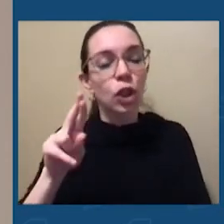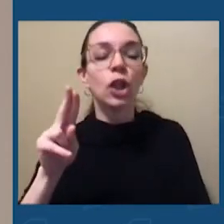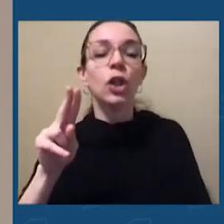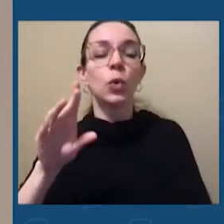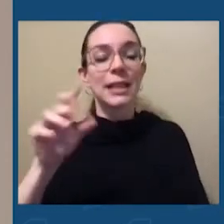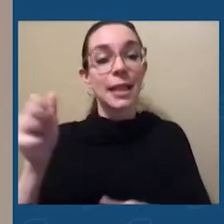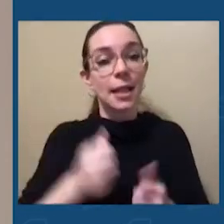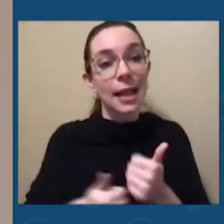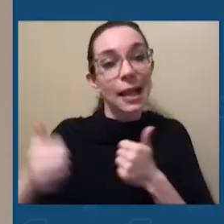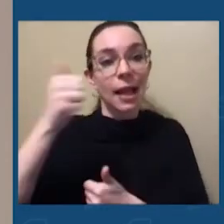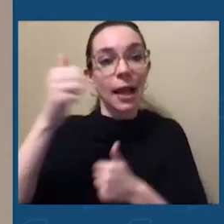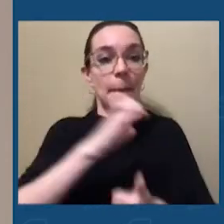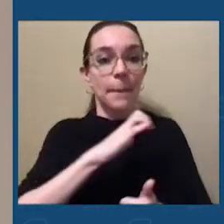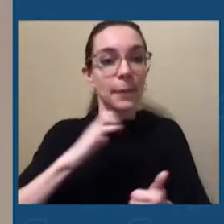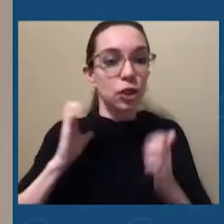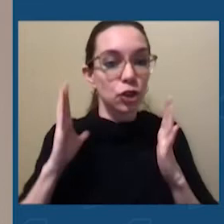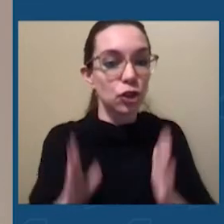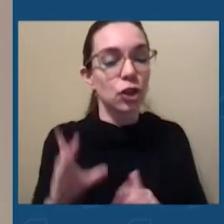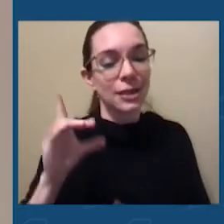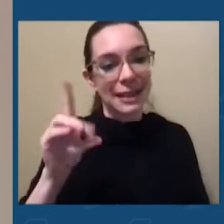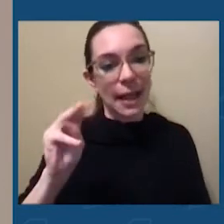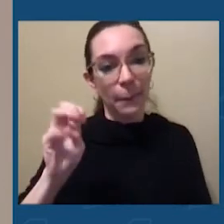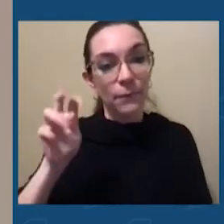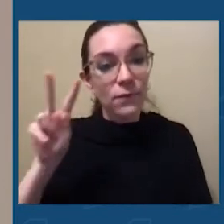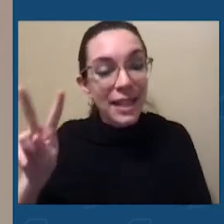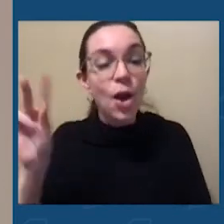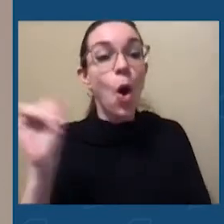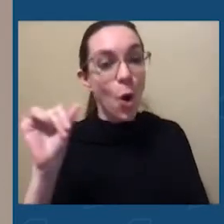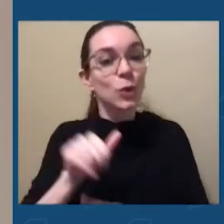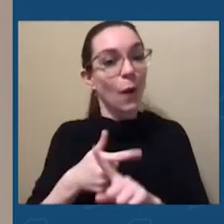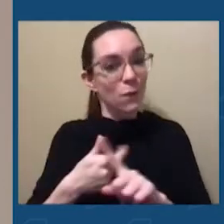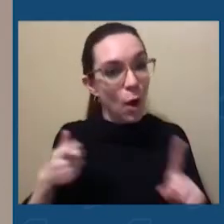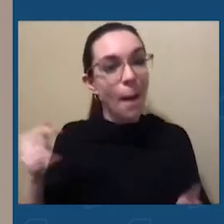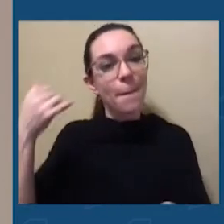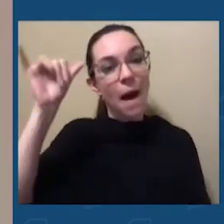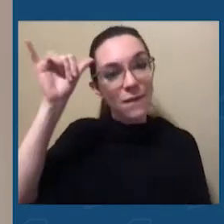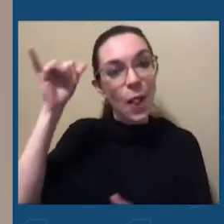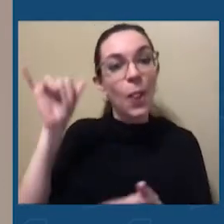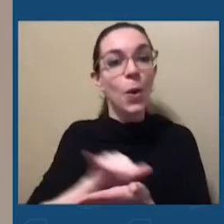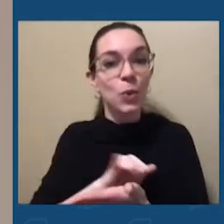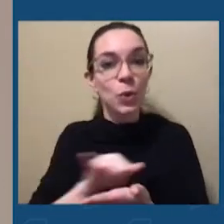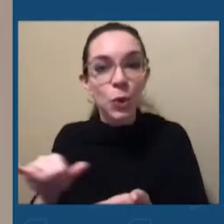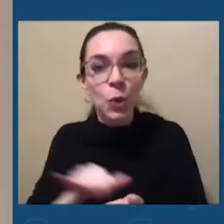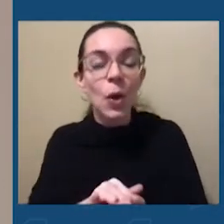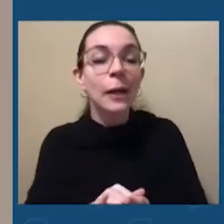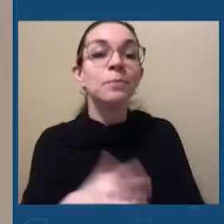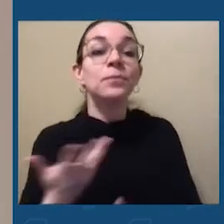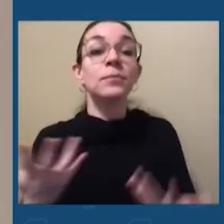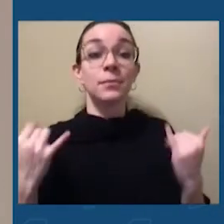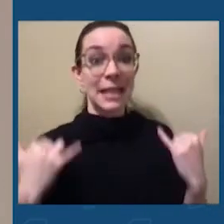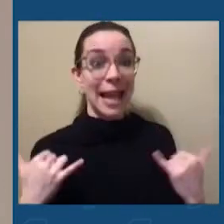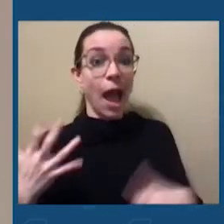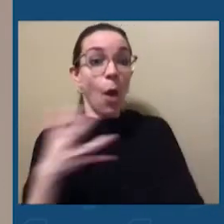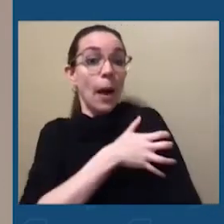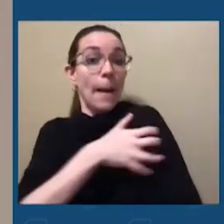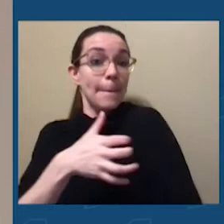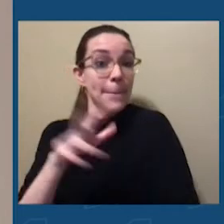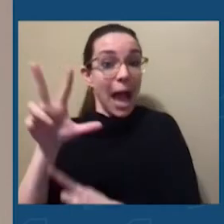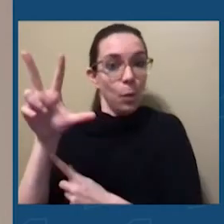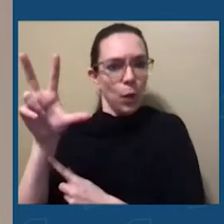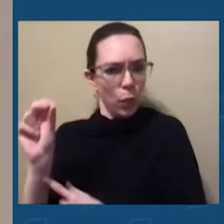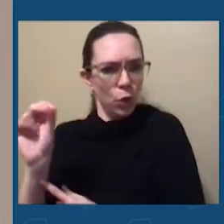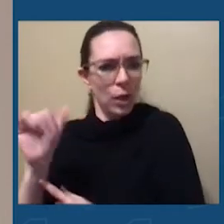joining us many times during this show, who also hails from Buffalo, New York. The Power Authority. Why is the Power Authority such an important presence here